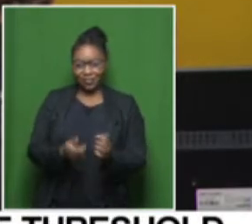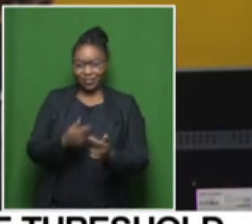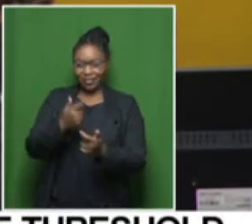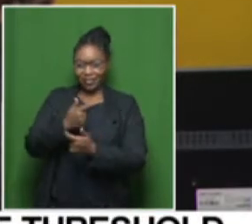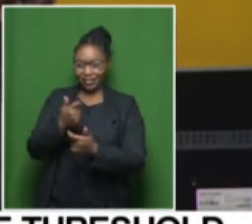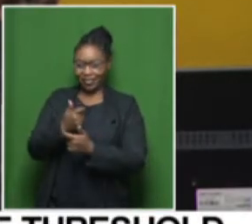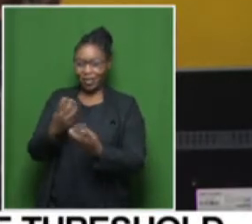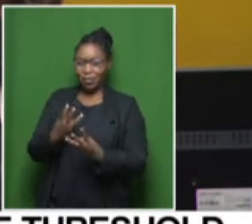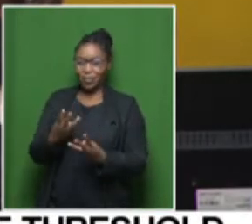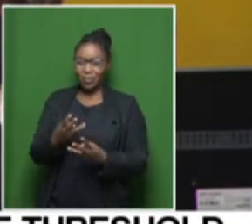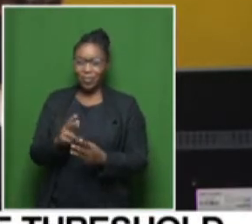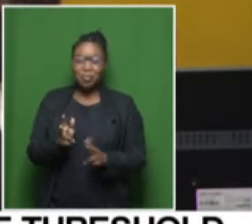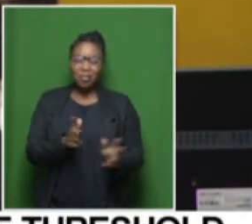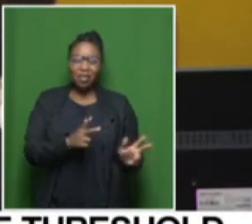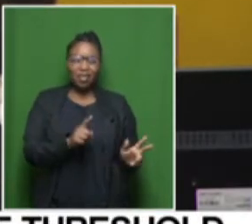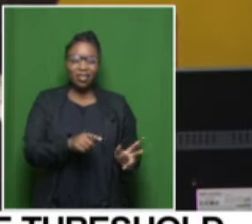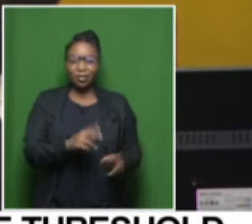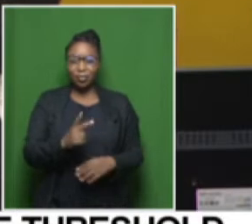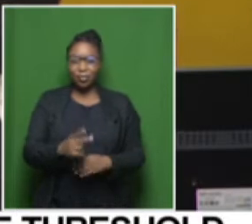Yena ndizamteka.